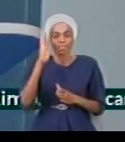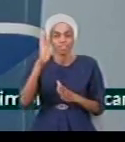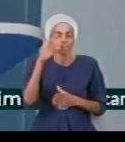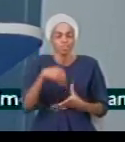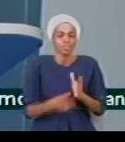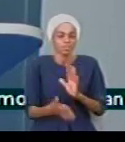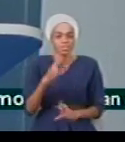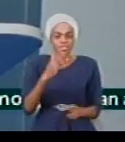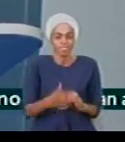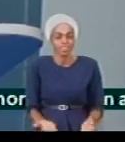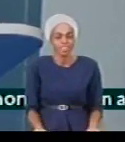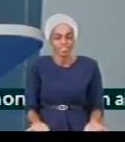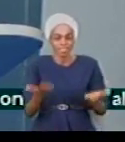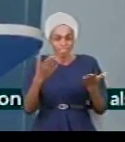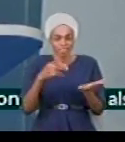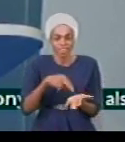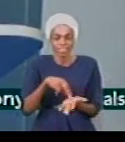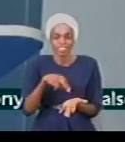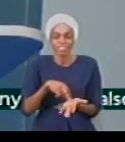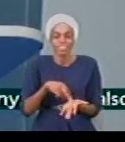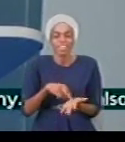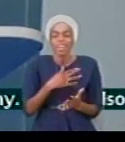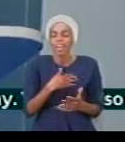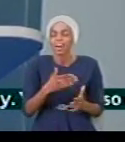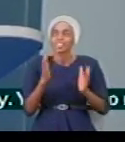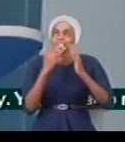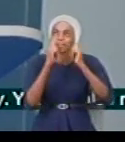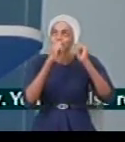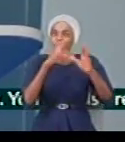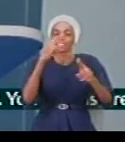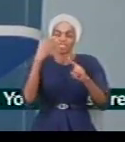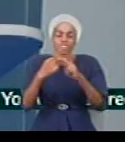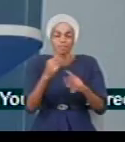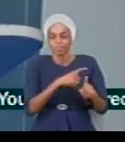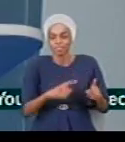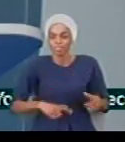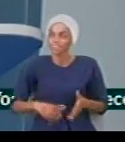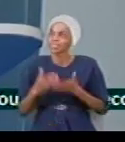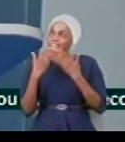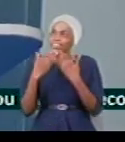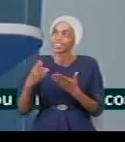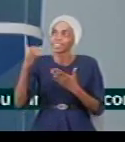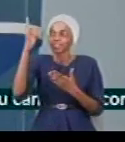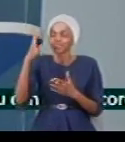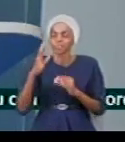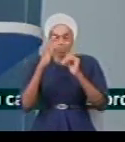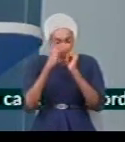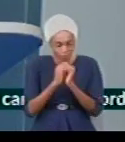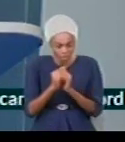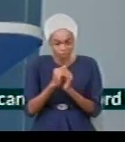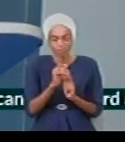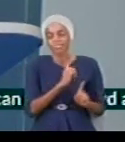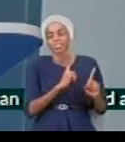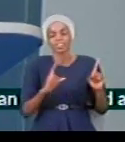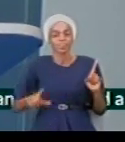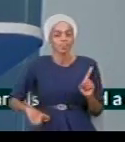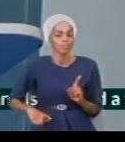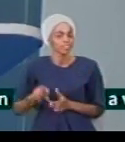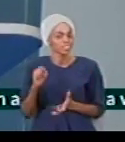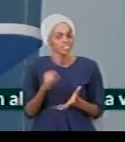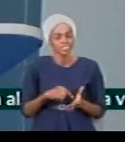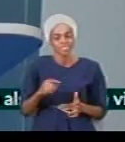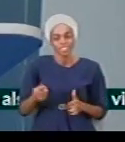Let's appreciate the Lord. Let's worship the Lord. This is just the beginning. Let's bless the name of the Lord on behalf of